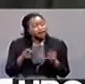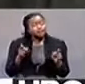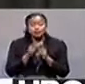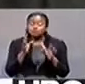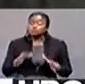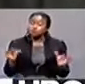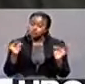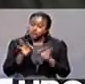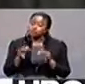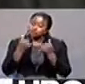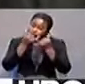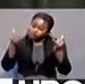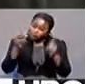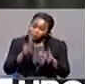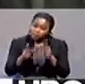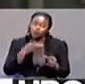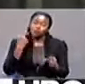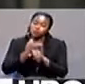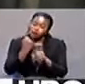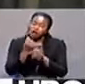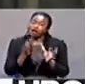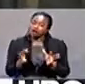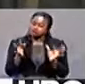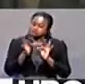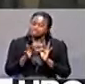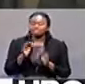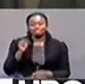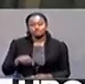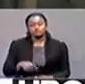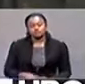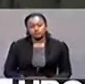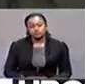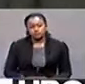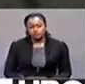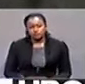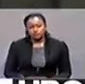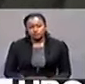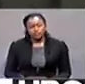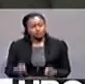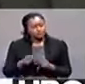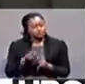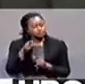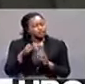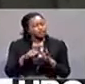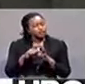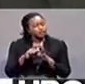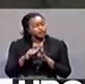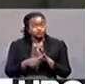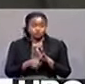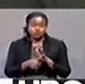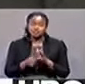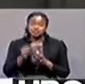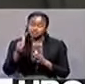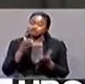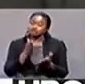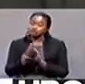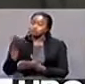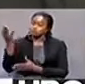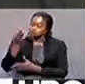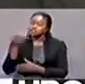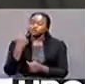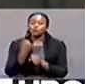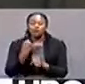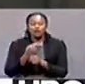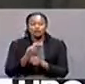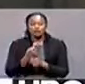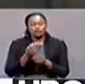people to work. Yes. And this is one of the things that he did preach. He